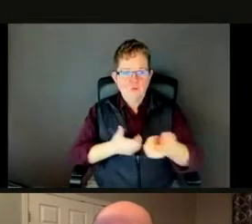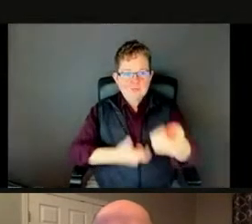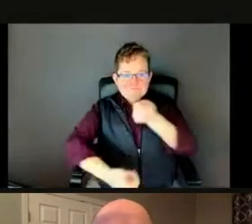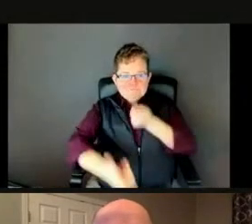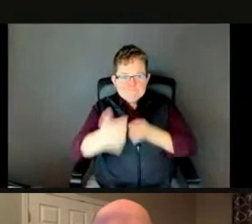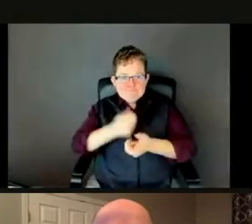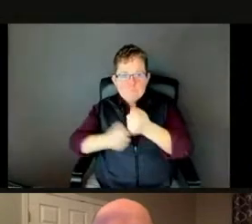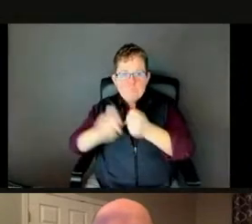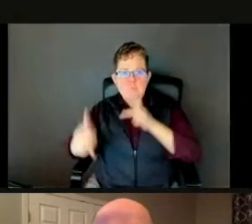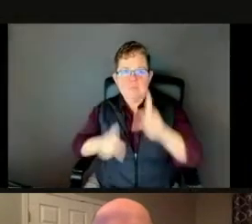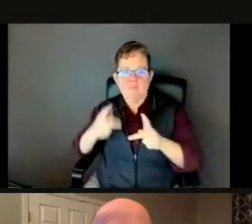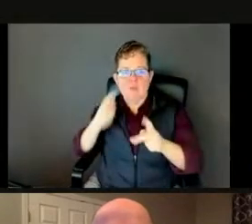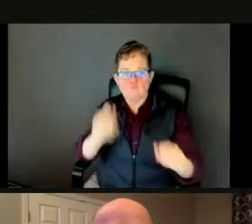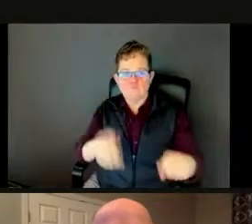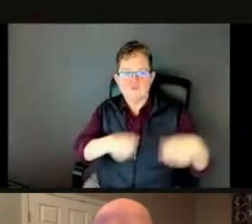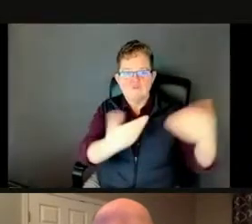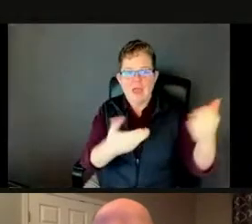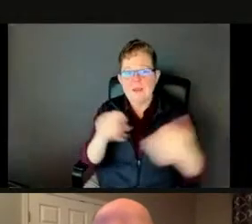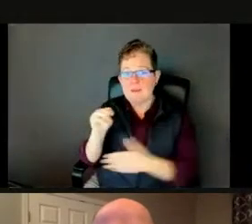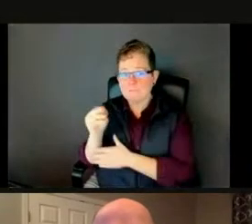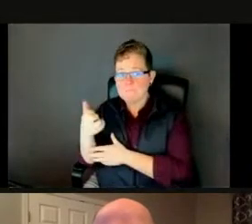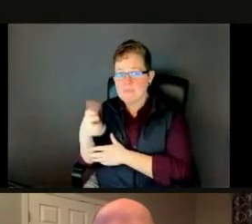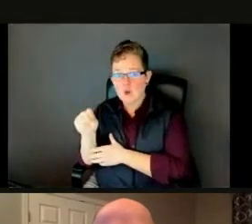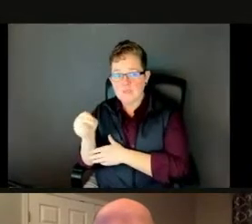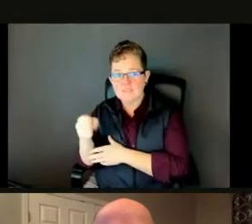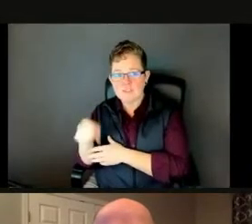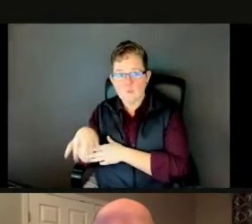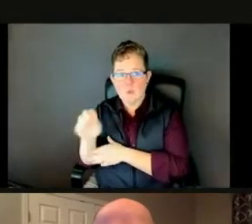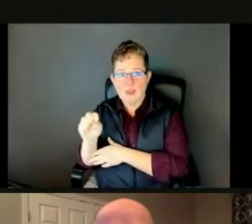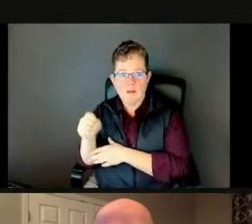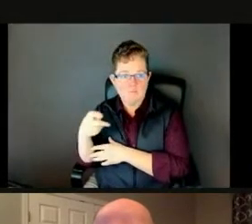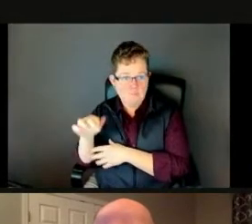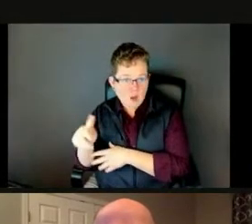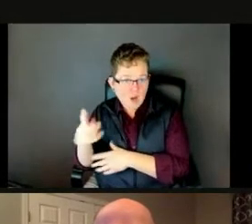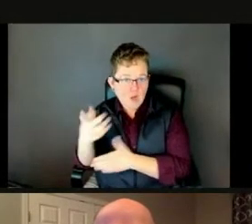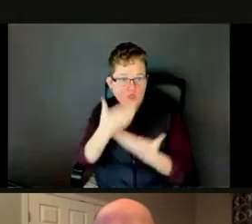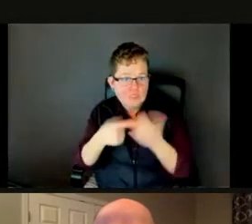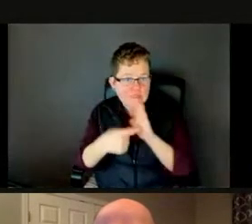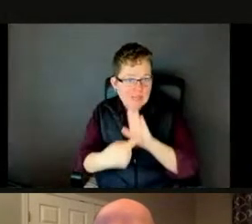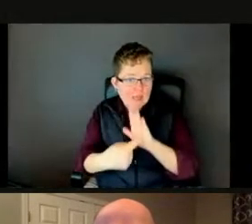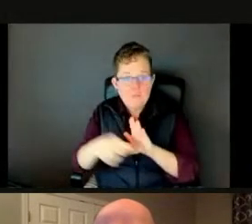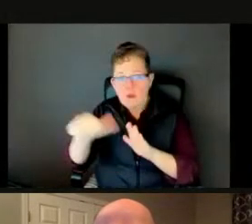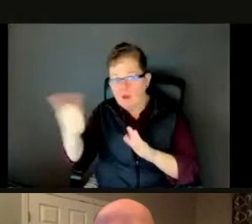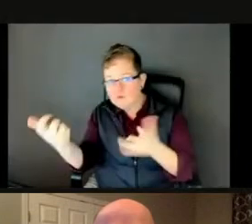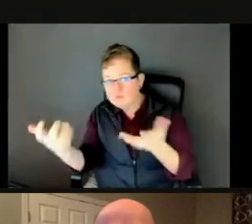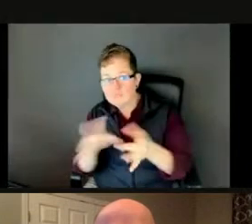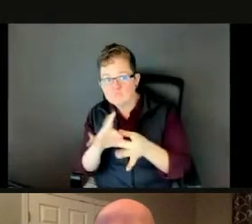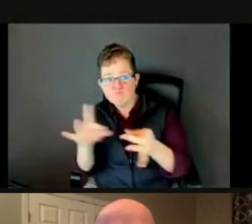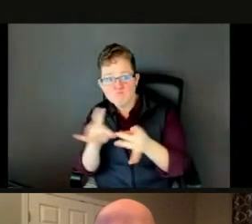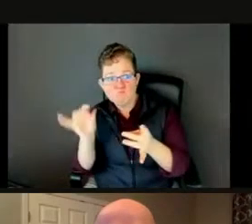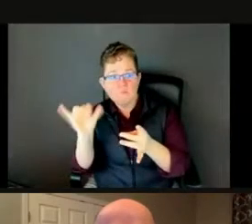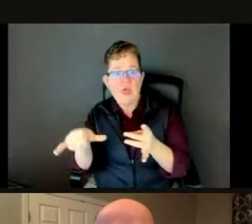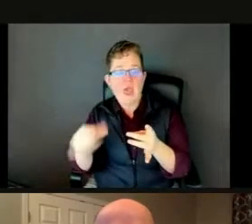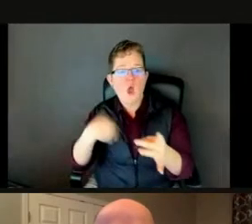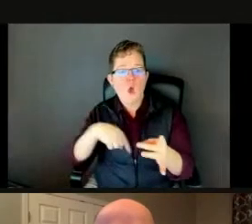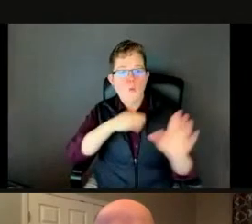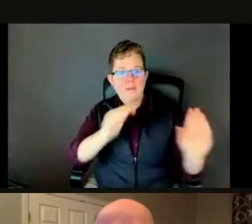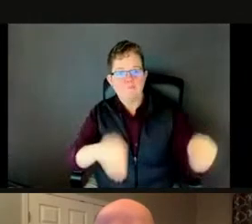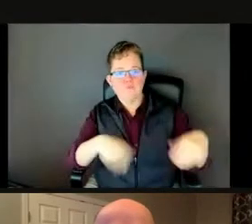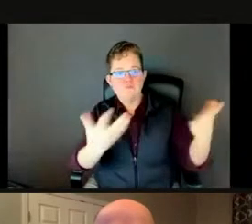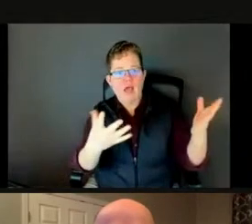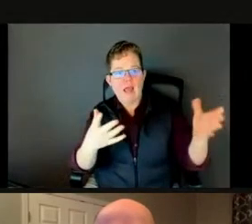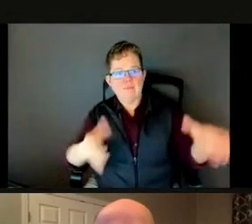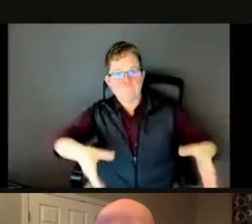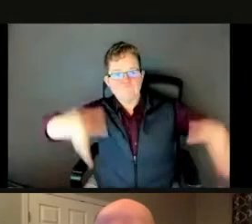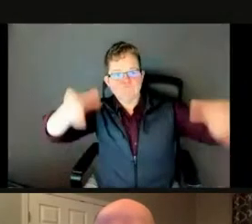provide things? Marion Square Park might be a good example, and there may be others here who can speak to it as well. We provided a